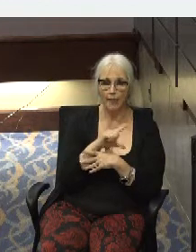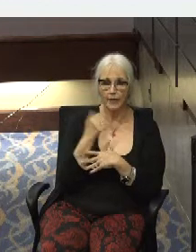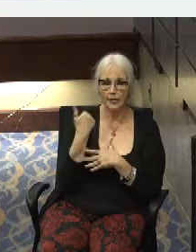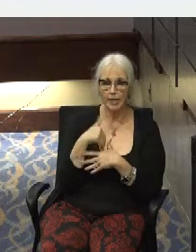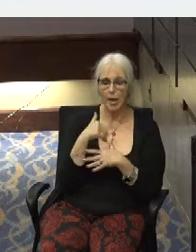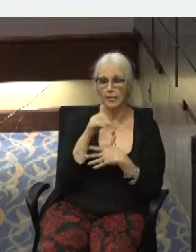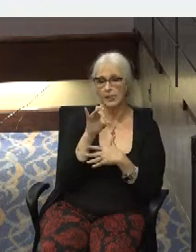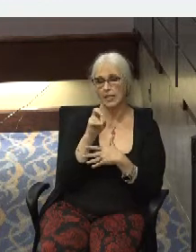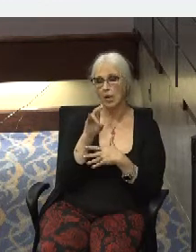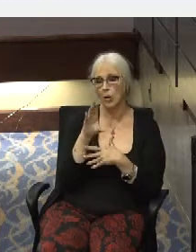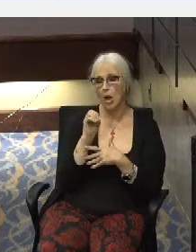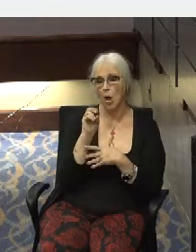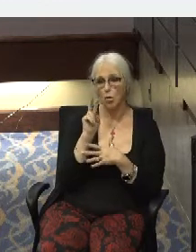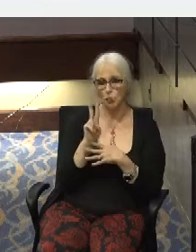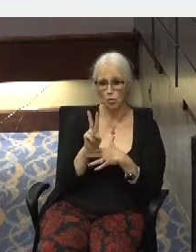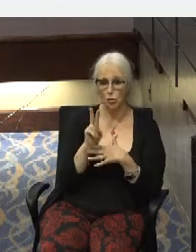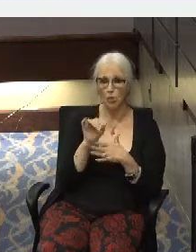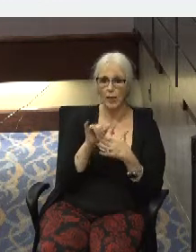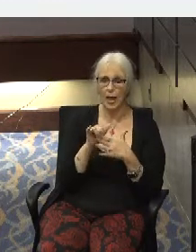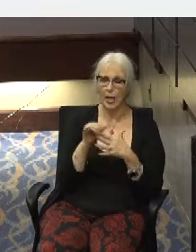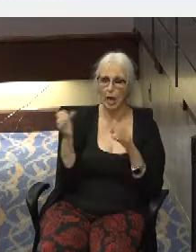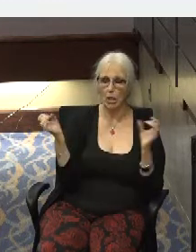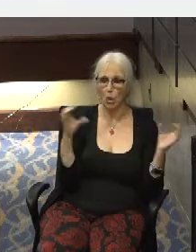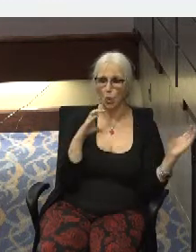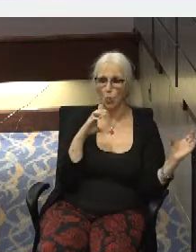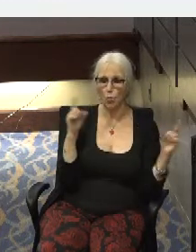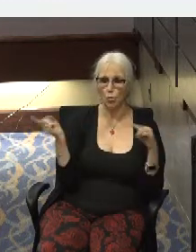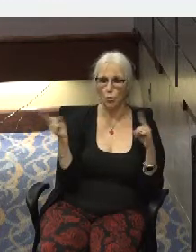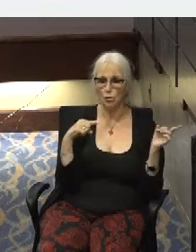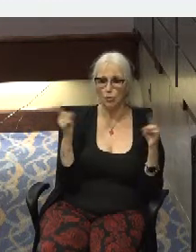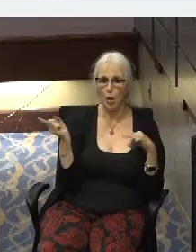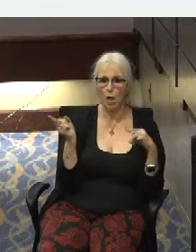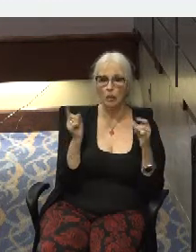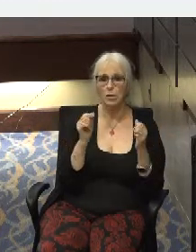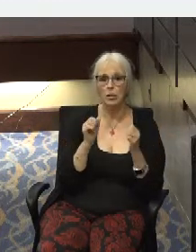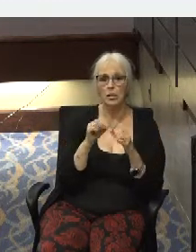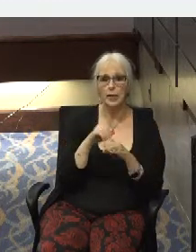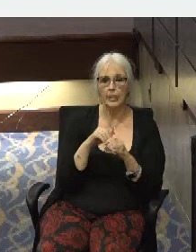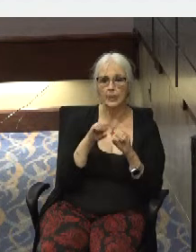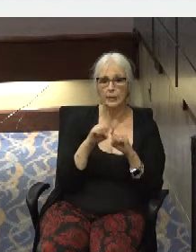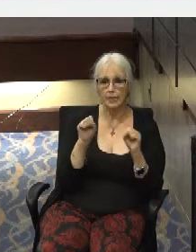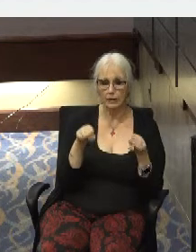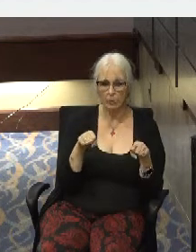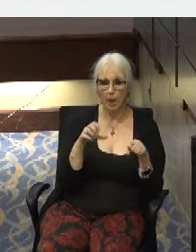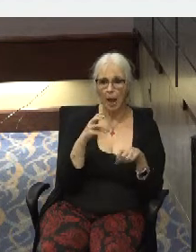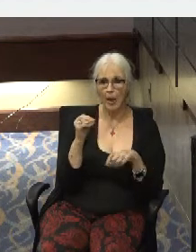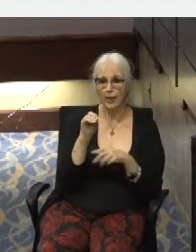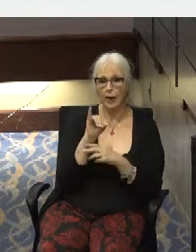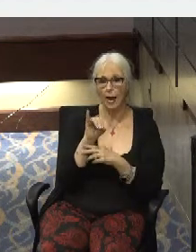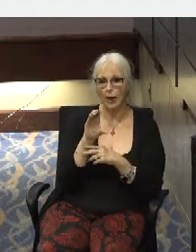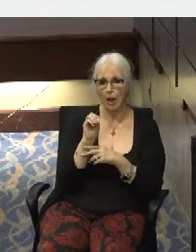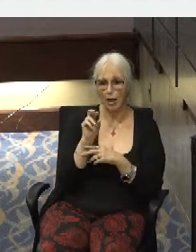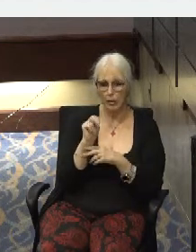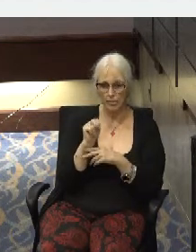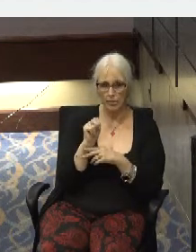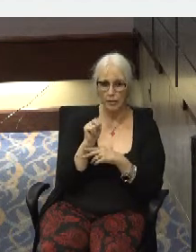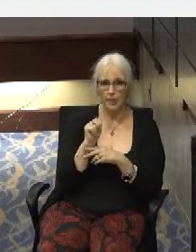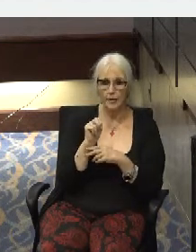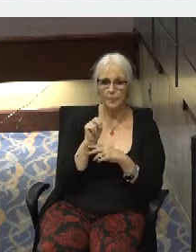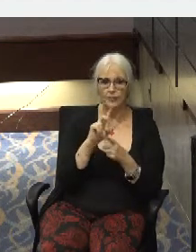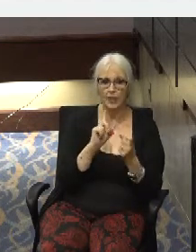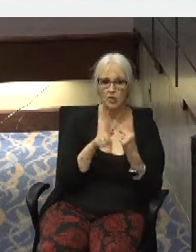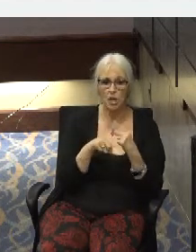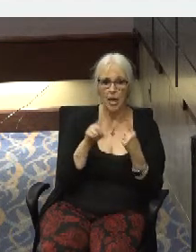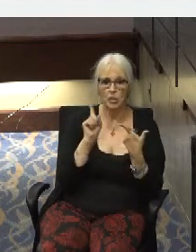which routes kind of correspond to those routes in the system, as well as those icons showing the general update and change to